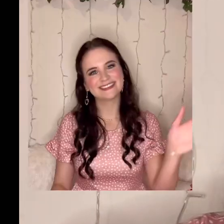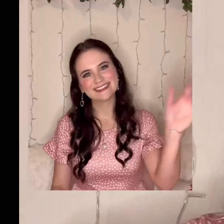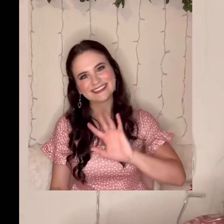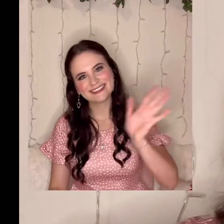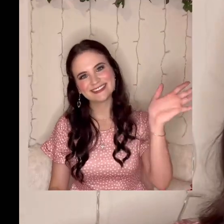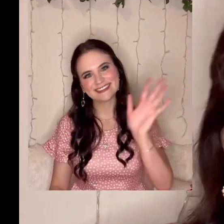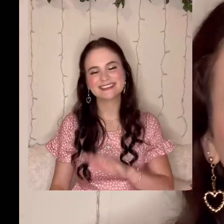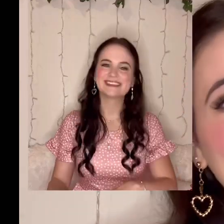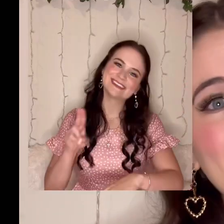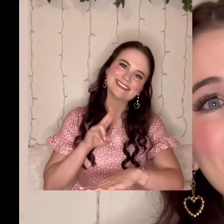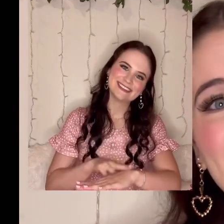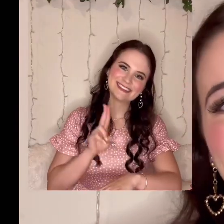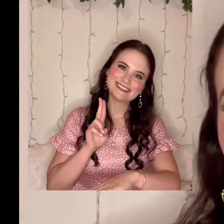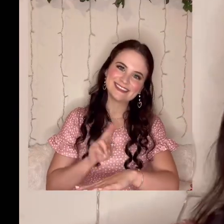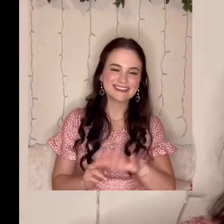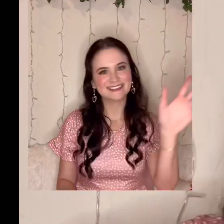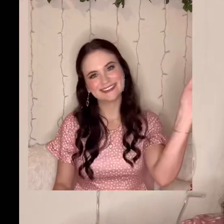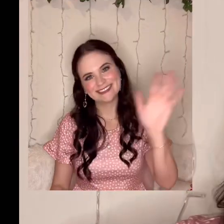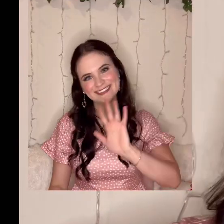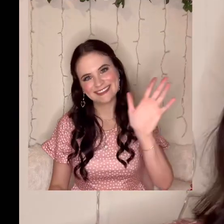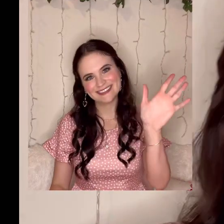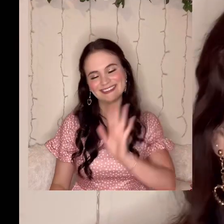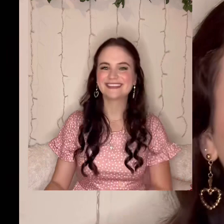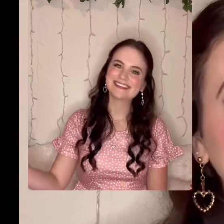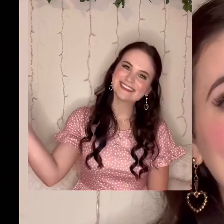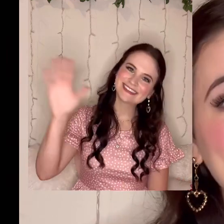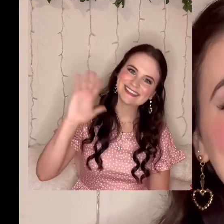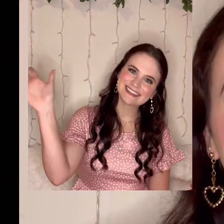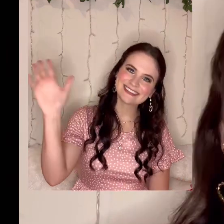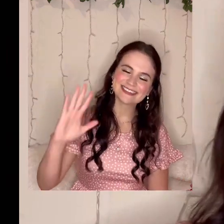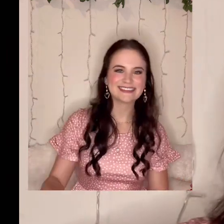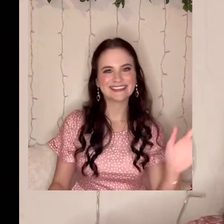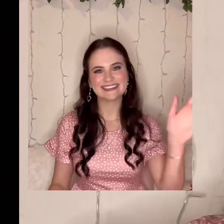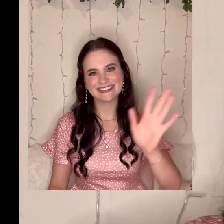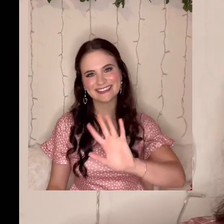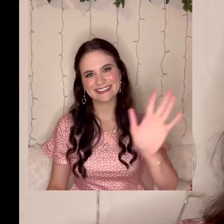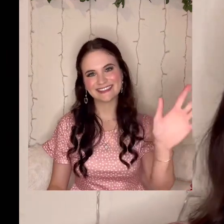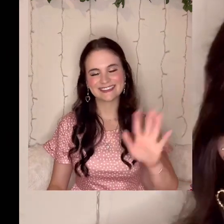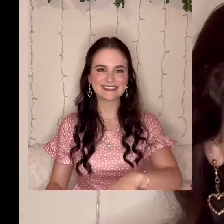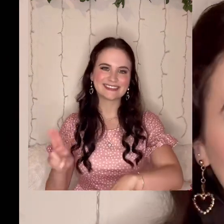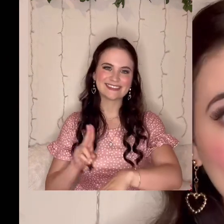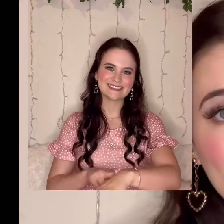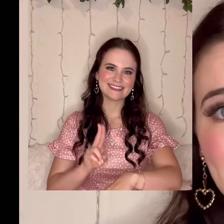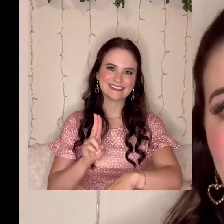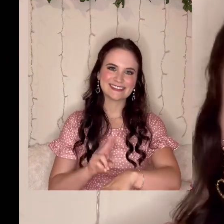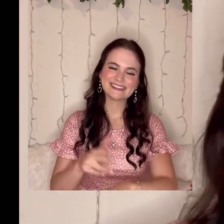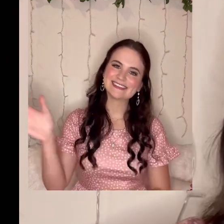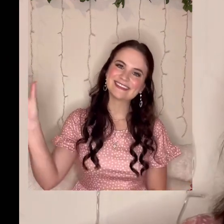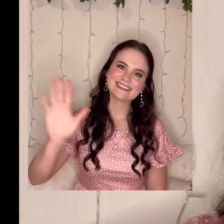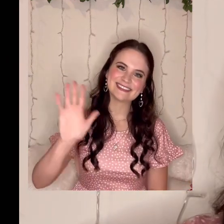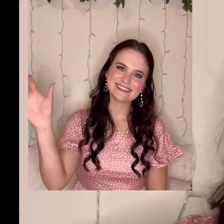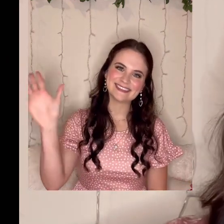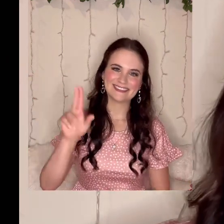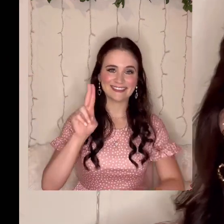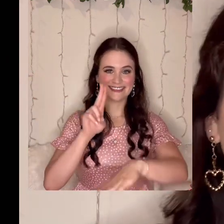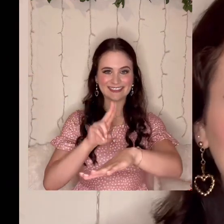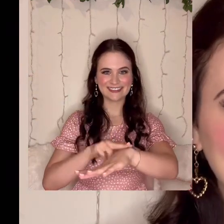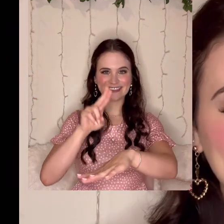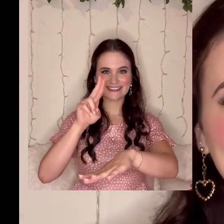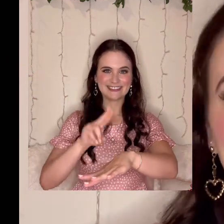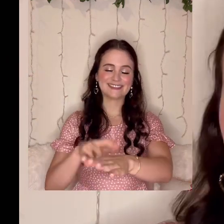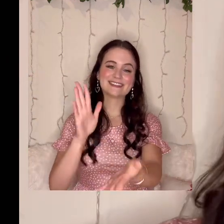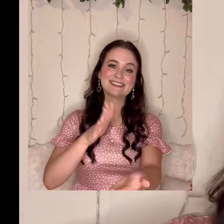Hello, hello, it's time to say hello. Hello, hello, it's time to say